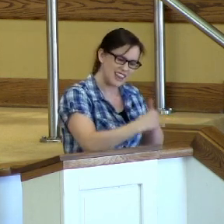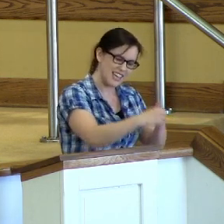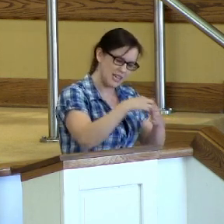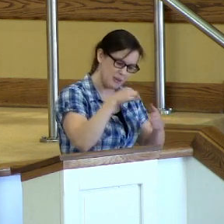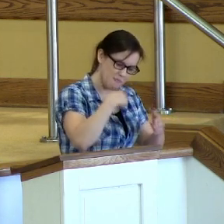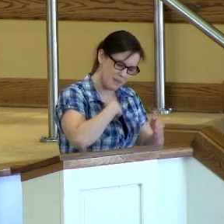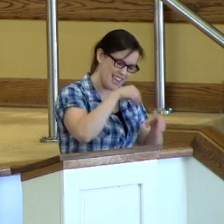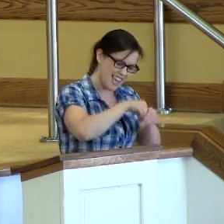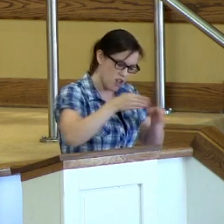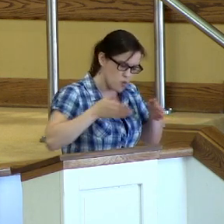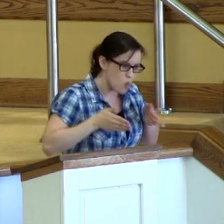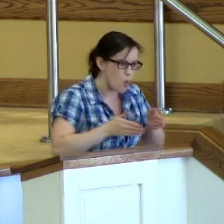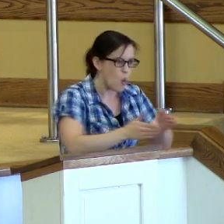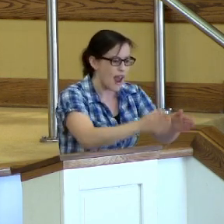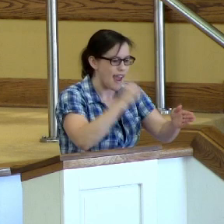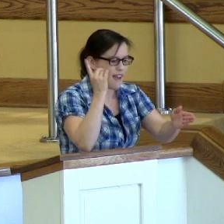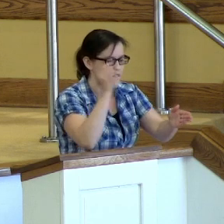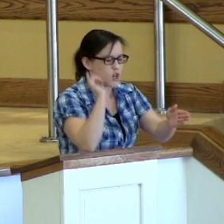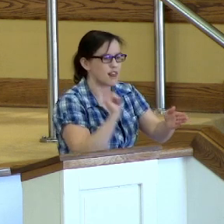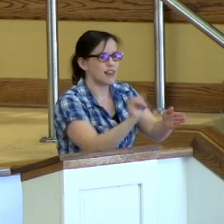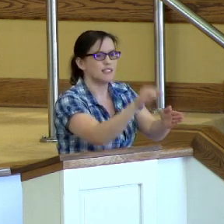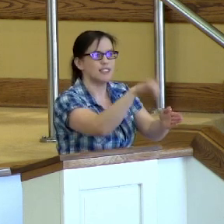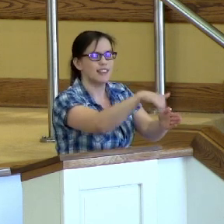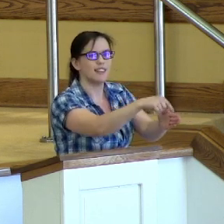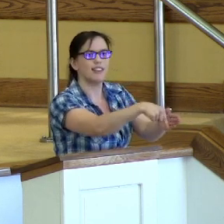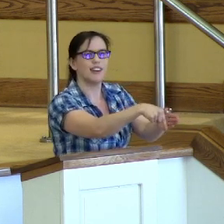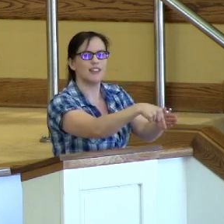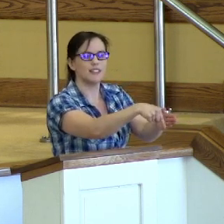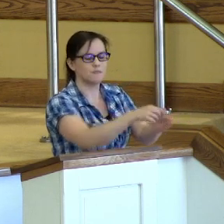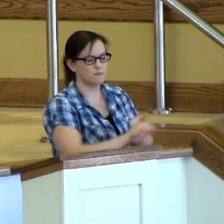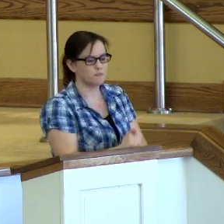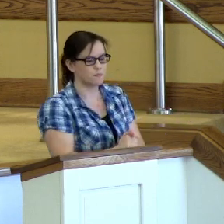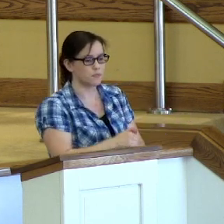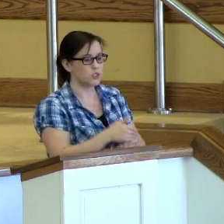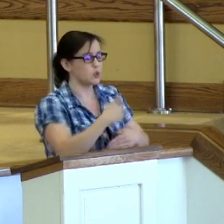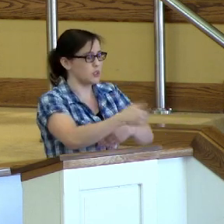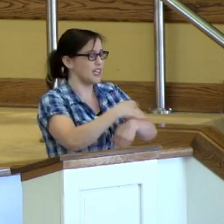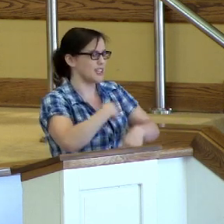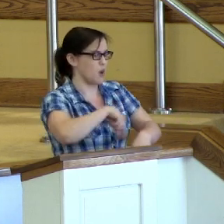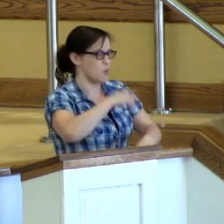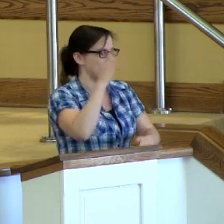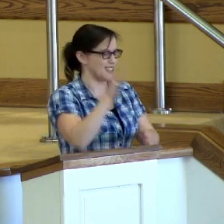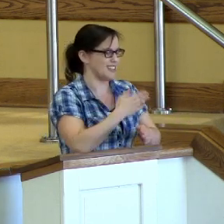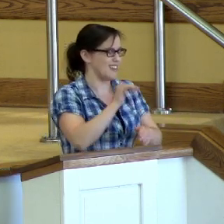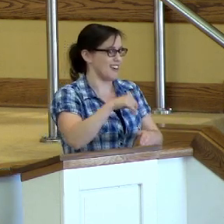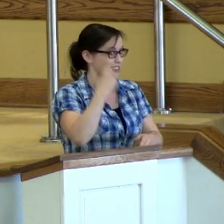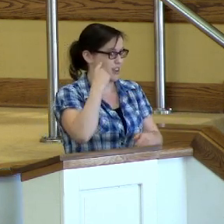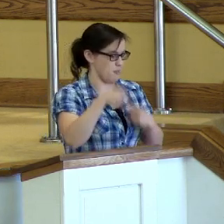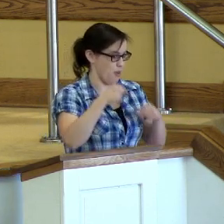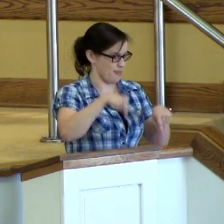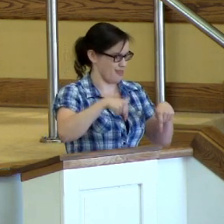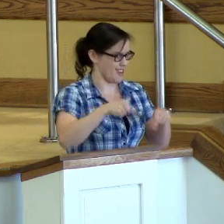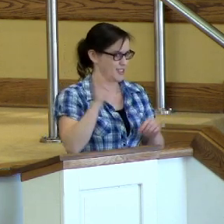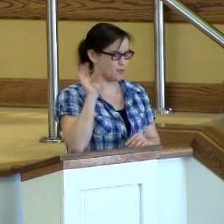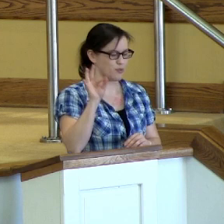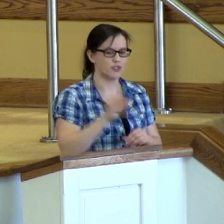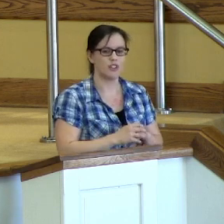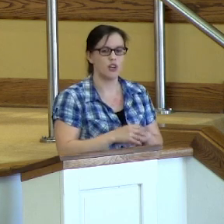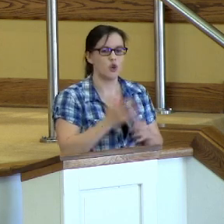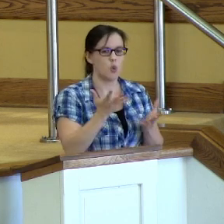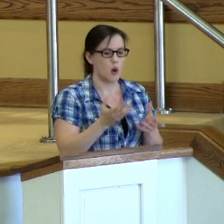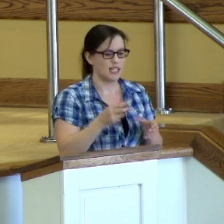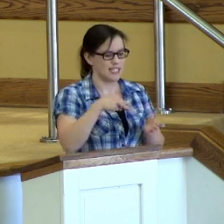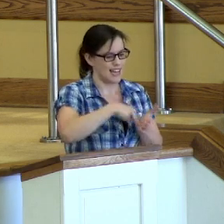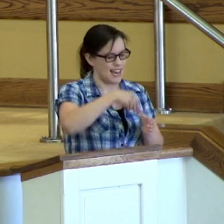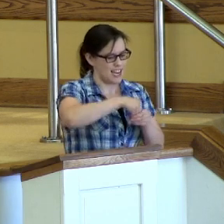way everlasting. Help me to lead others in the way everlasting. So next time we sing that song, you think about be in the way. Be in the right way. Be in the